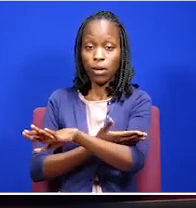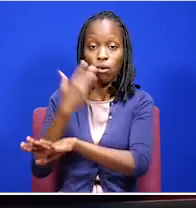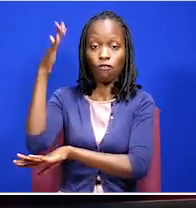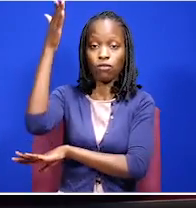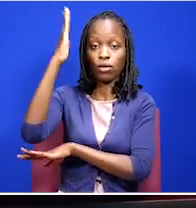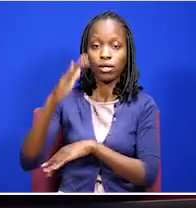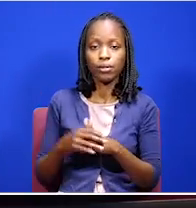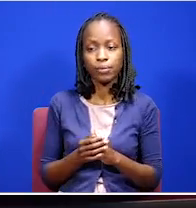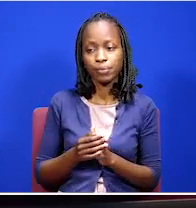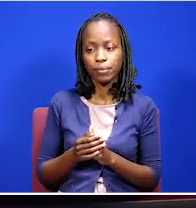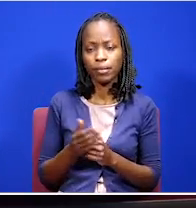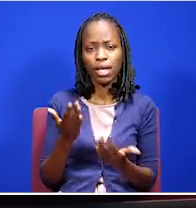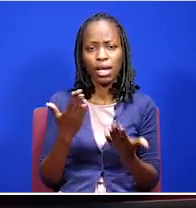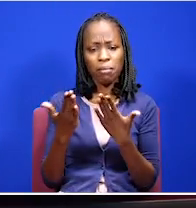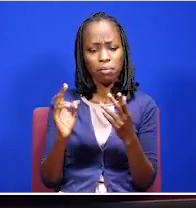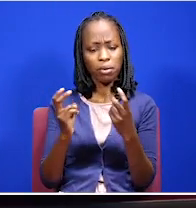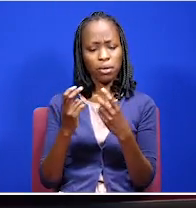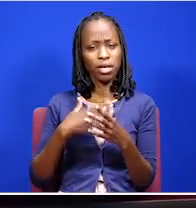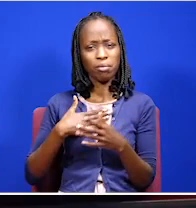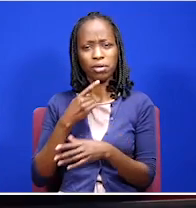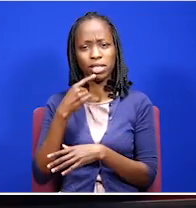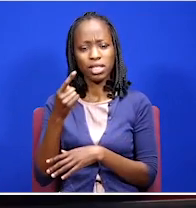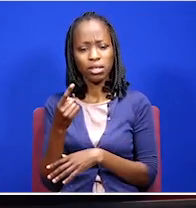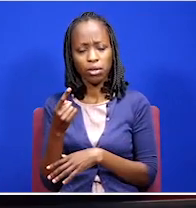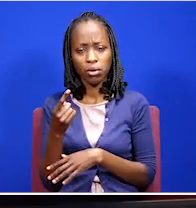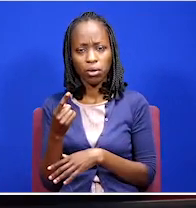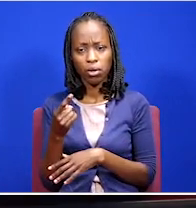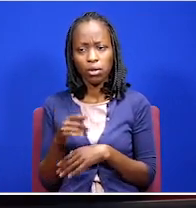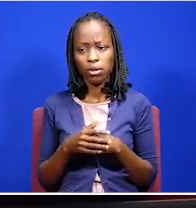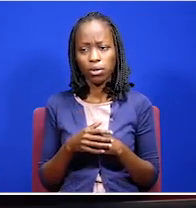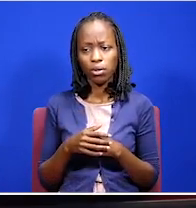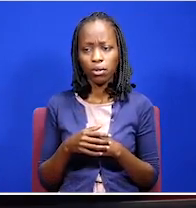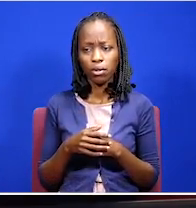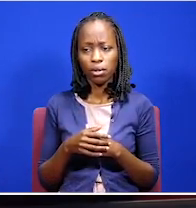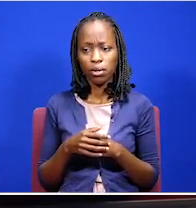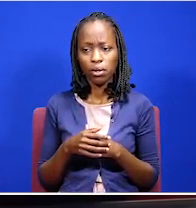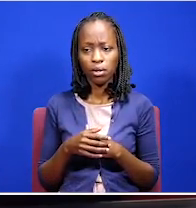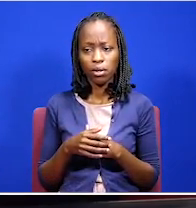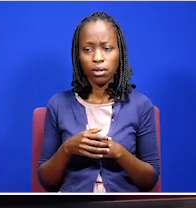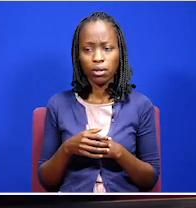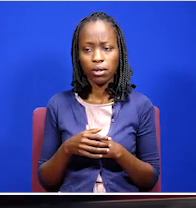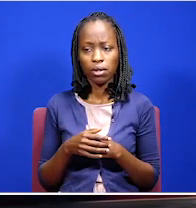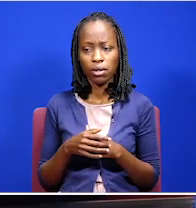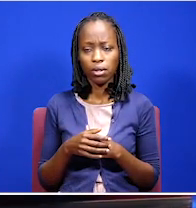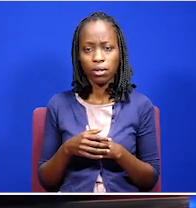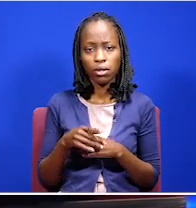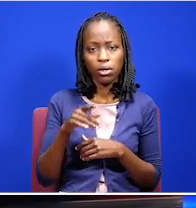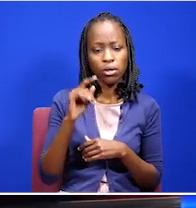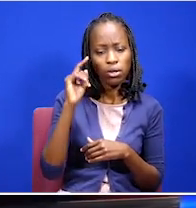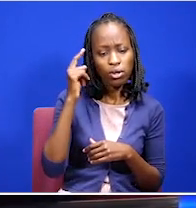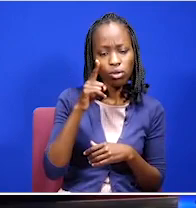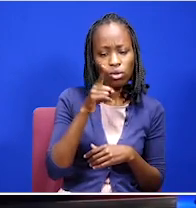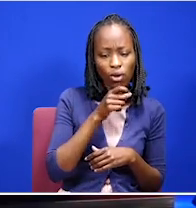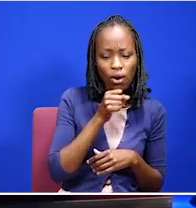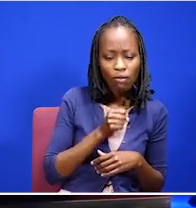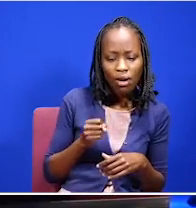last gasp of air. I am with a high power. And you know, maybe, you know, you are looking at me and you're saying, oh, Mama